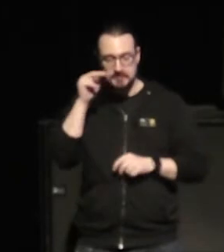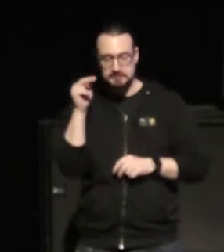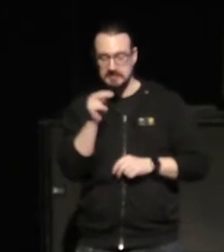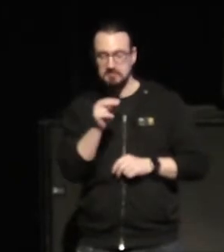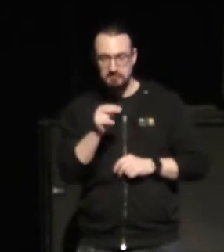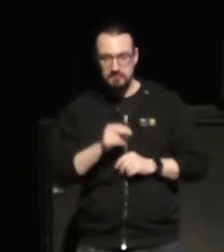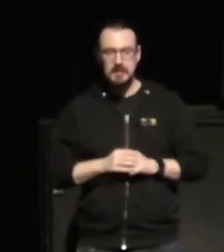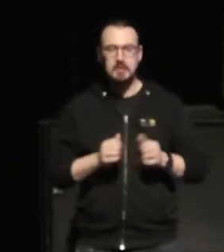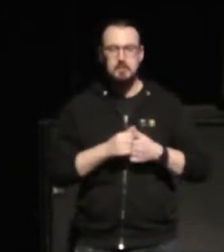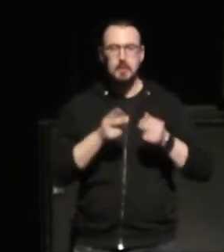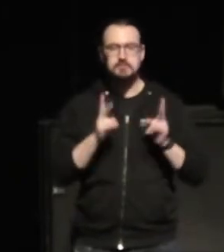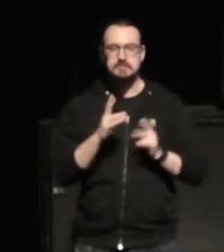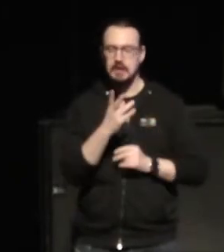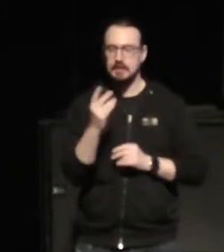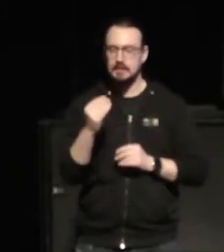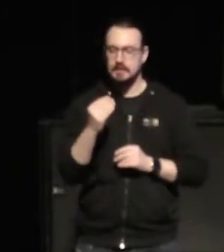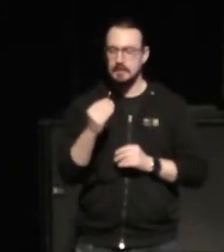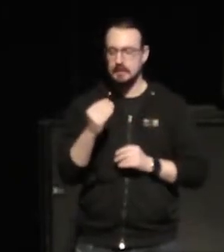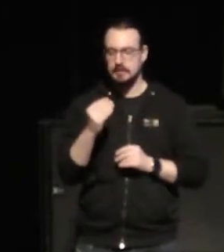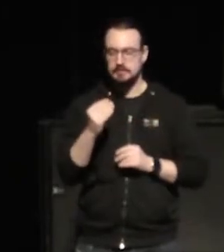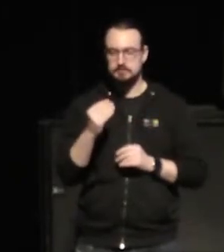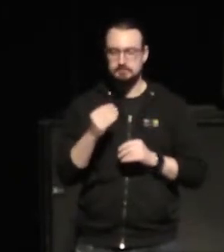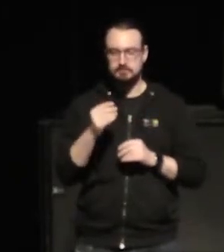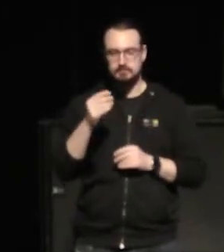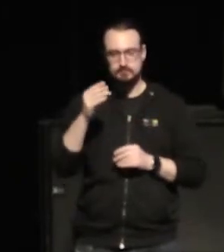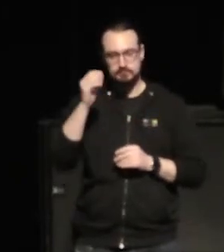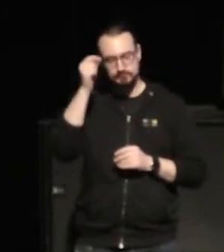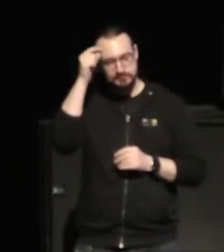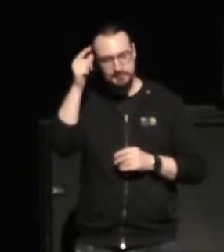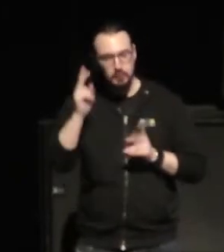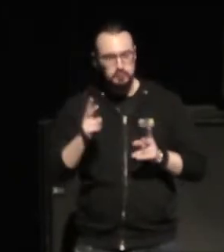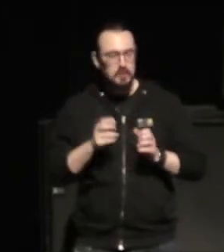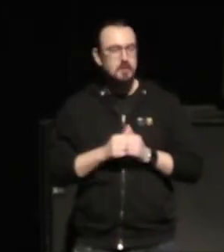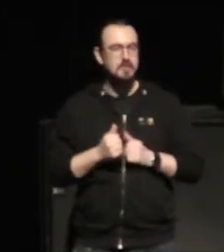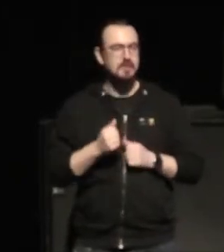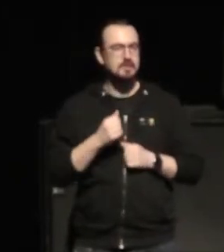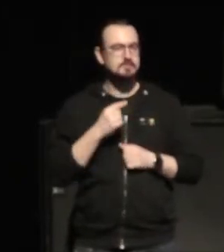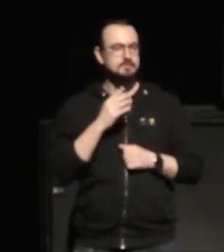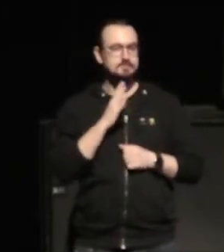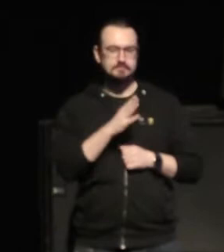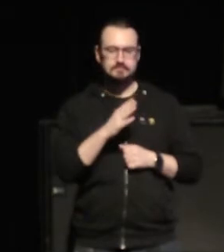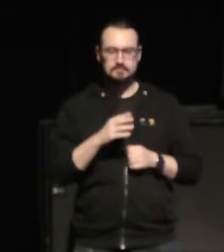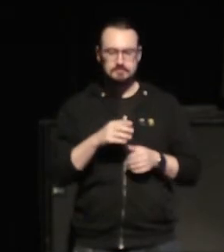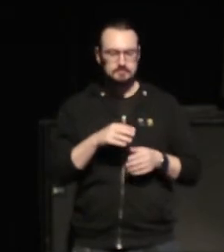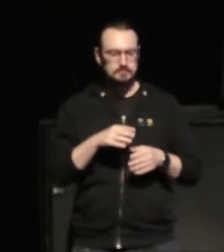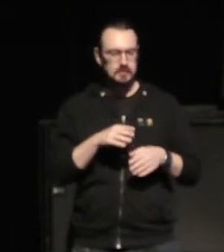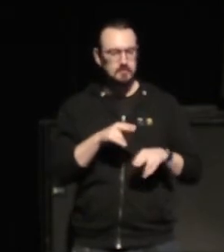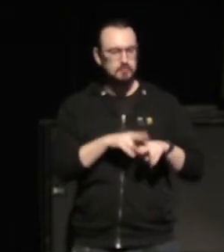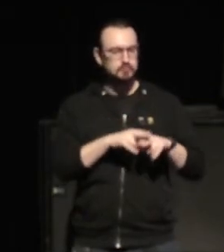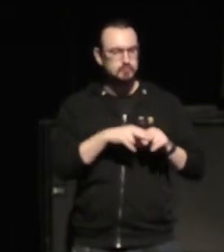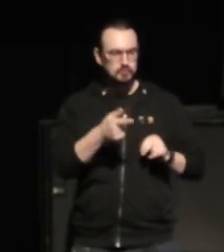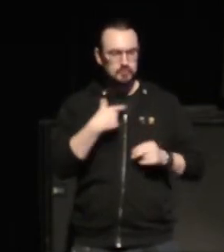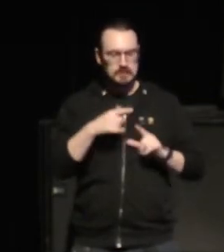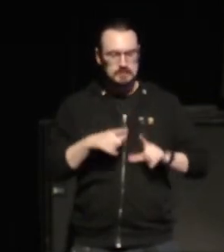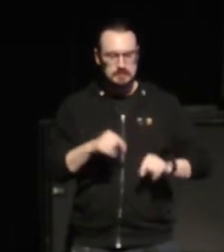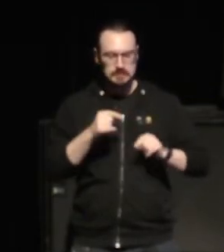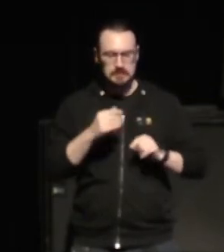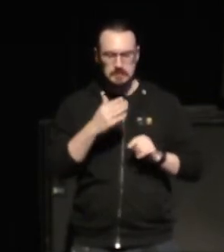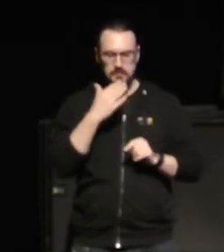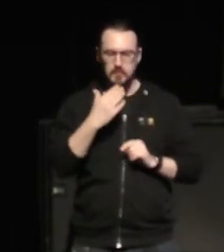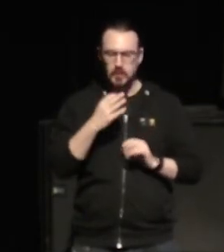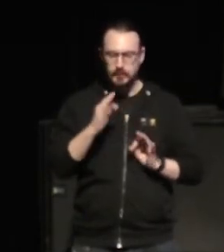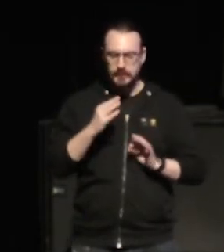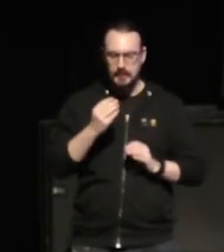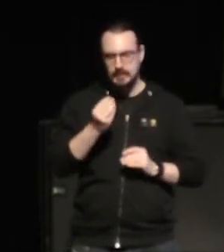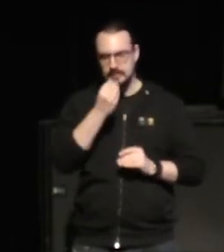but also in other capacity. At the Eat Lancet Commission, you have the purpose to define a healthy reference diet